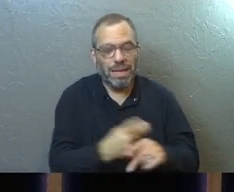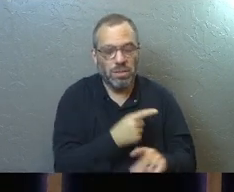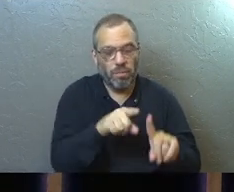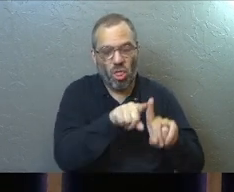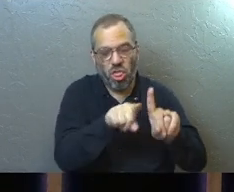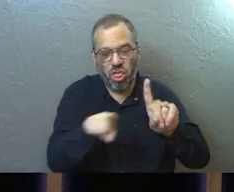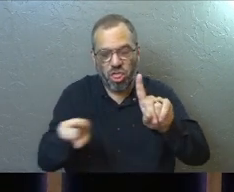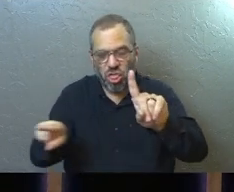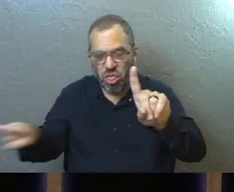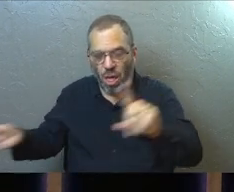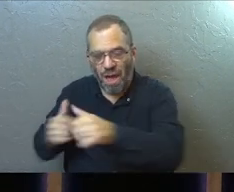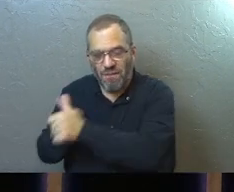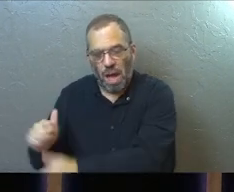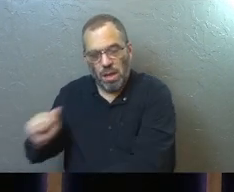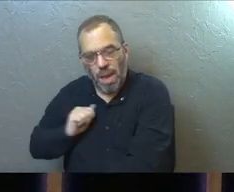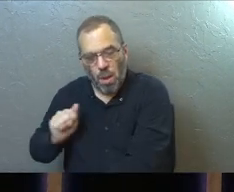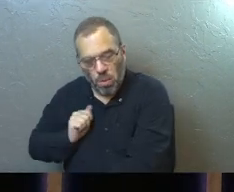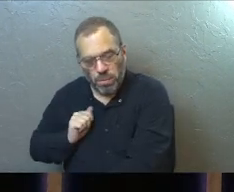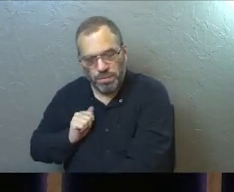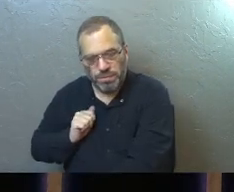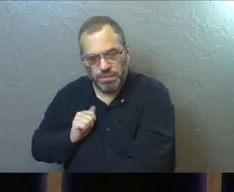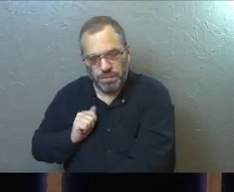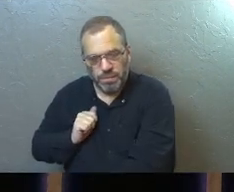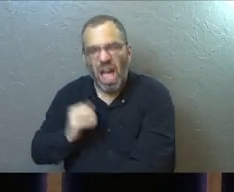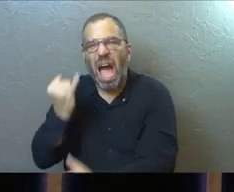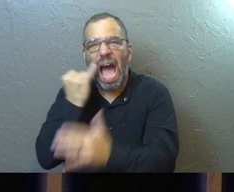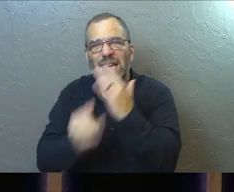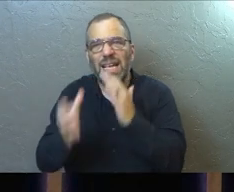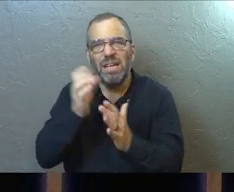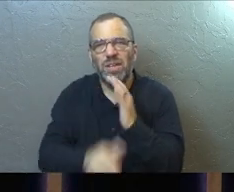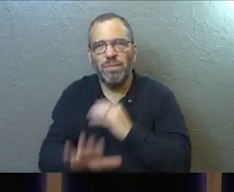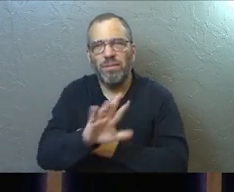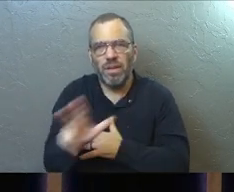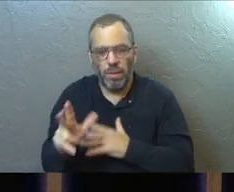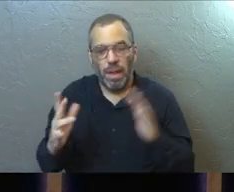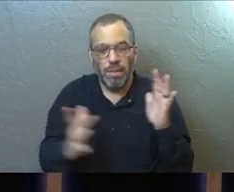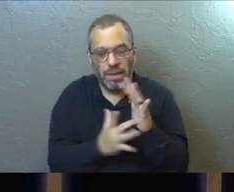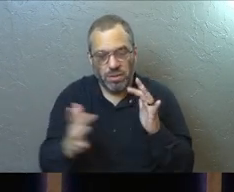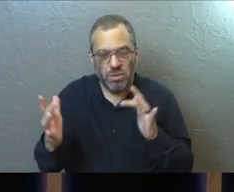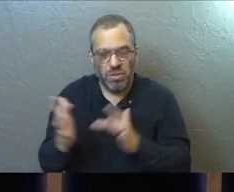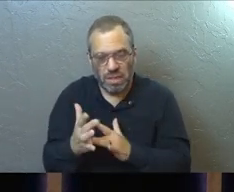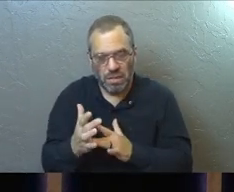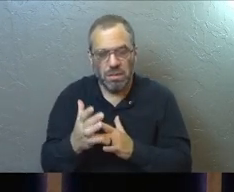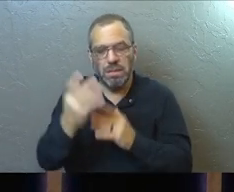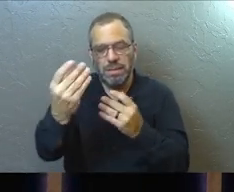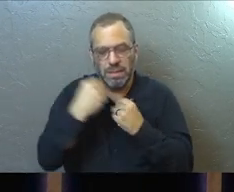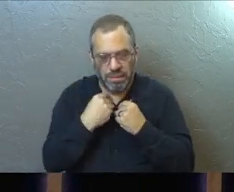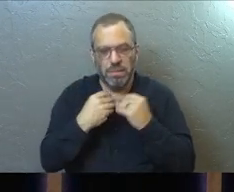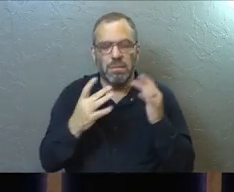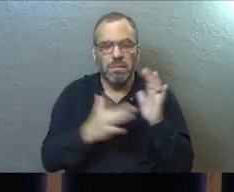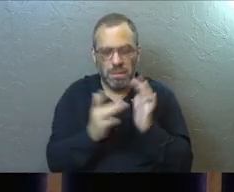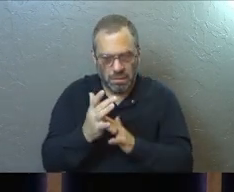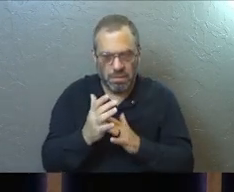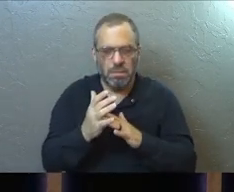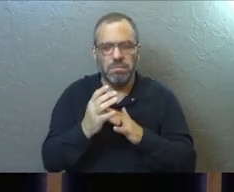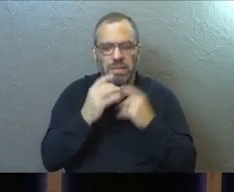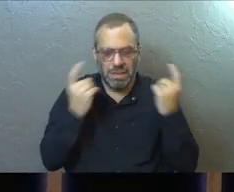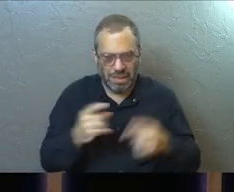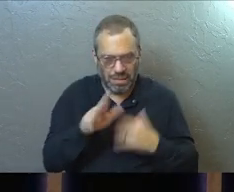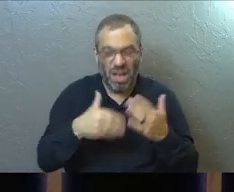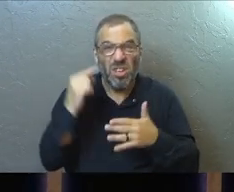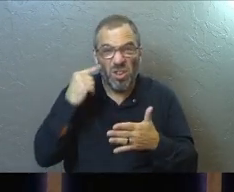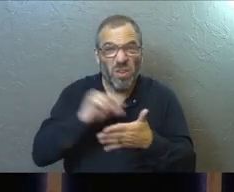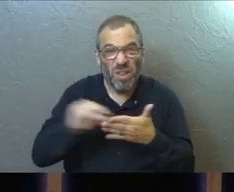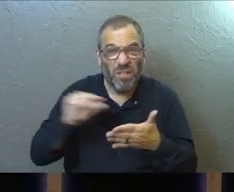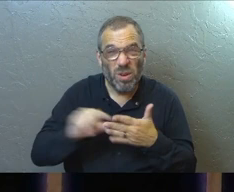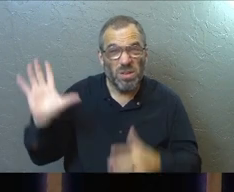have left God's paths to follow our own. Yet the Lord laid on Jesus the sins of us all. Maybe you've heard that